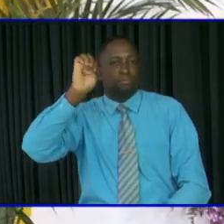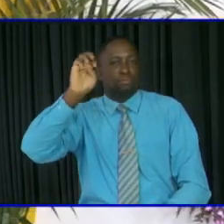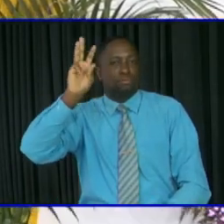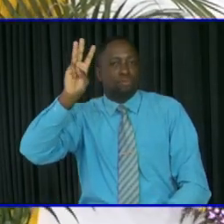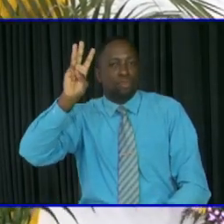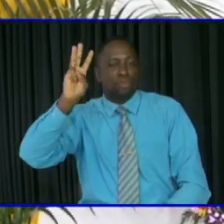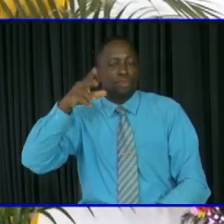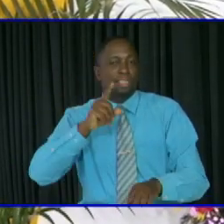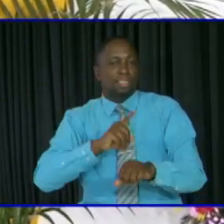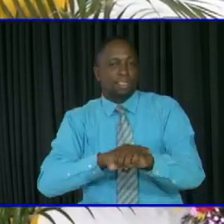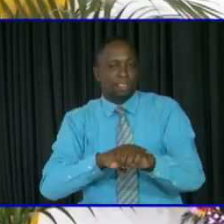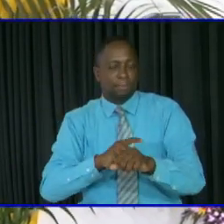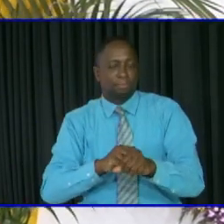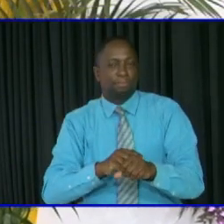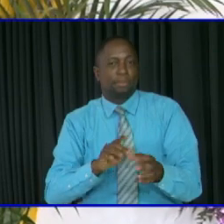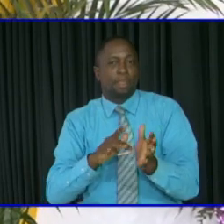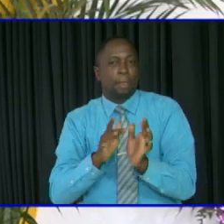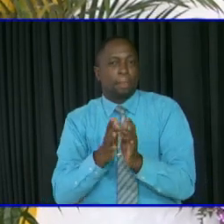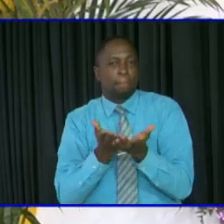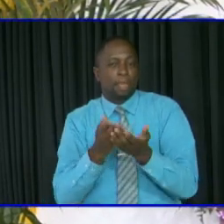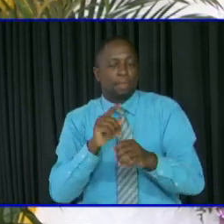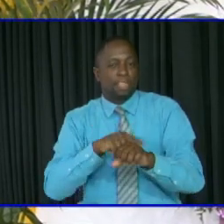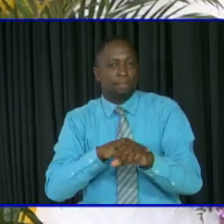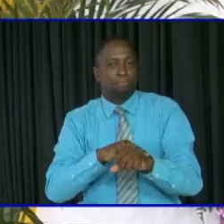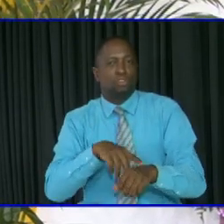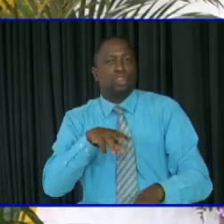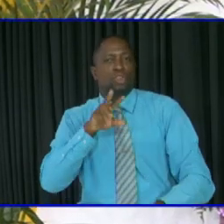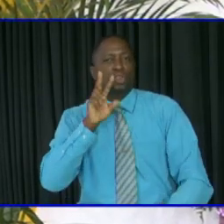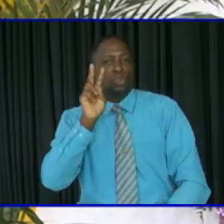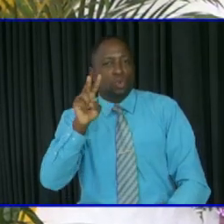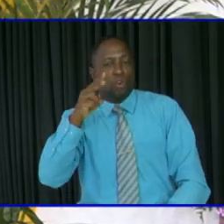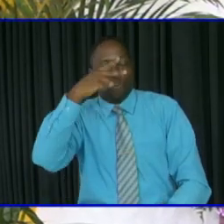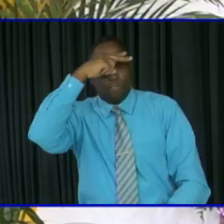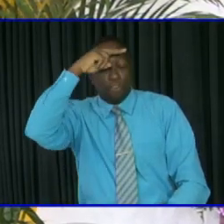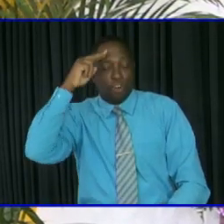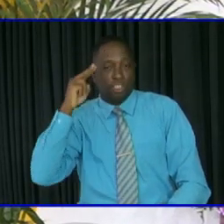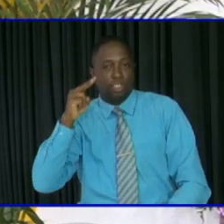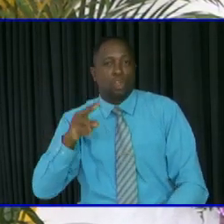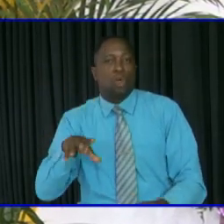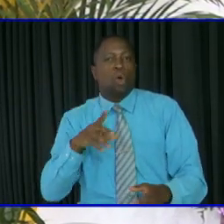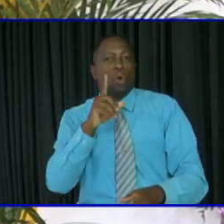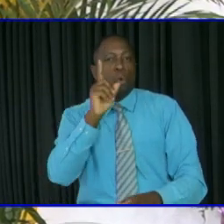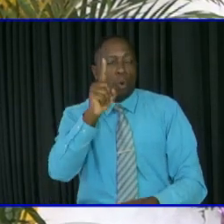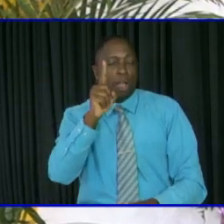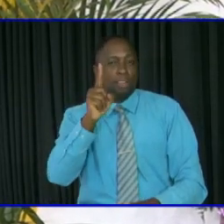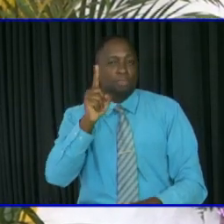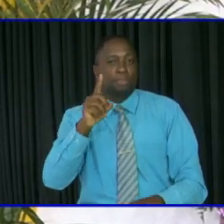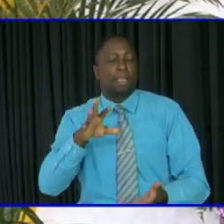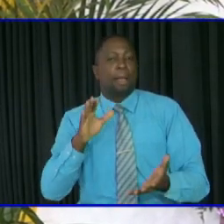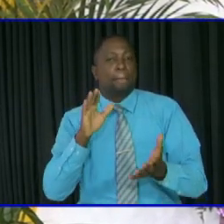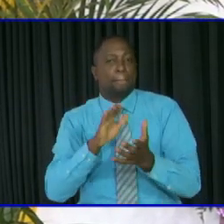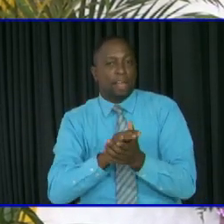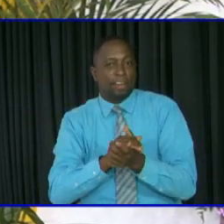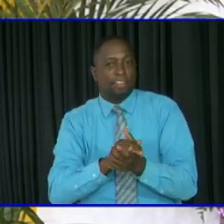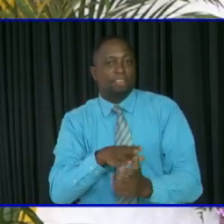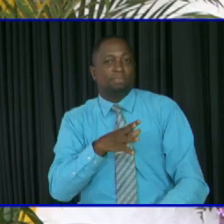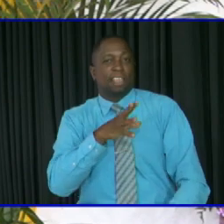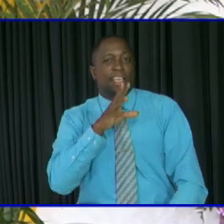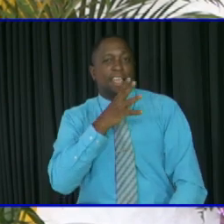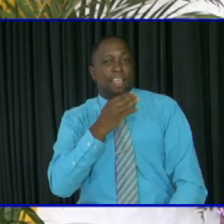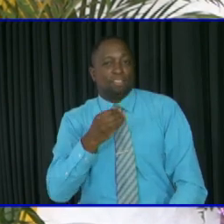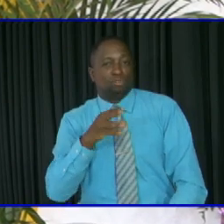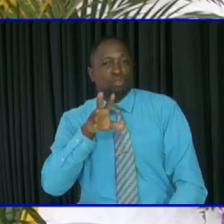virgin and the unmarried virgin. Virgin speaks of chastity or